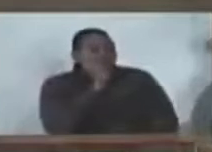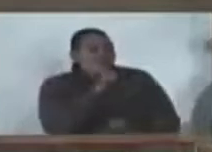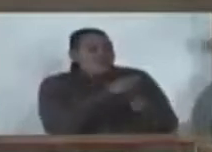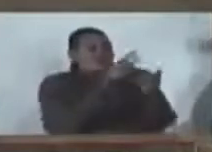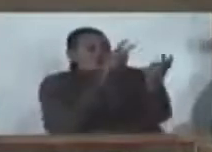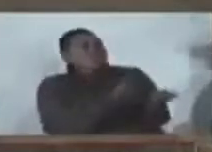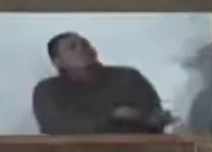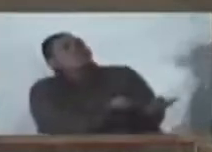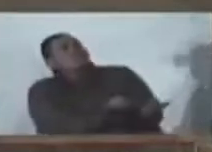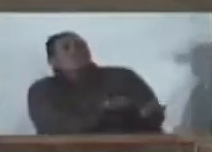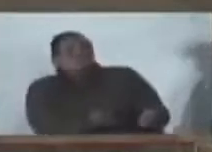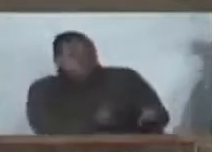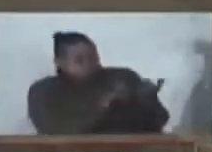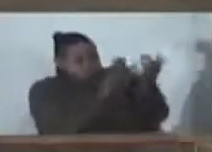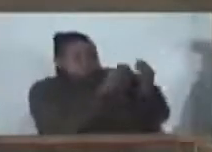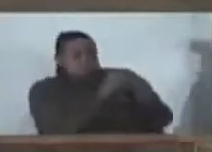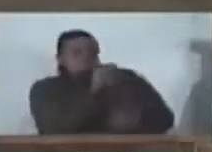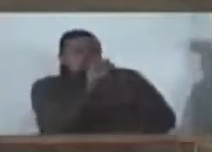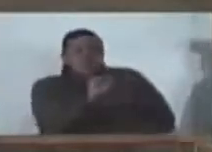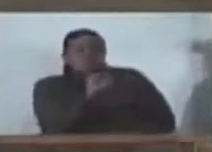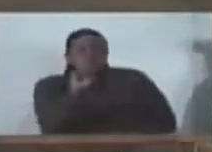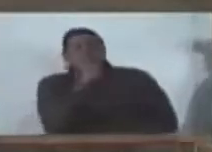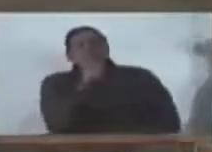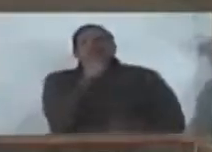in her South St. Andrew community by residents.